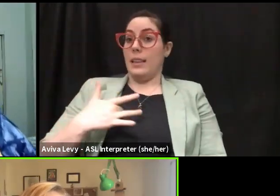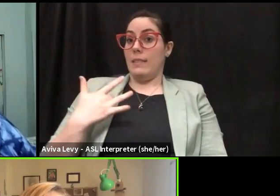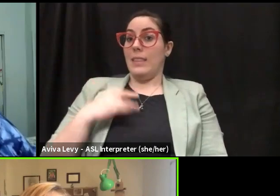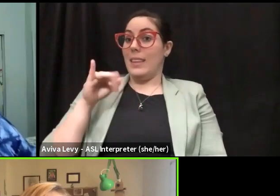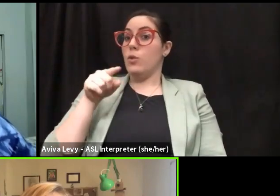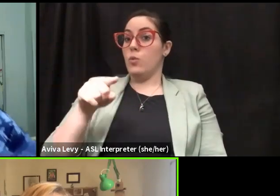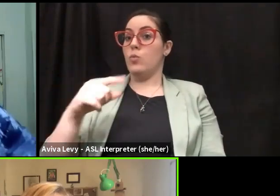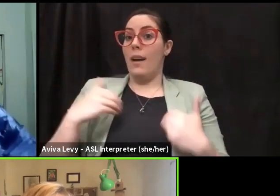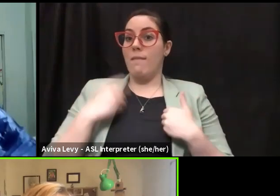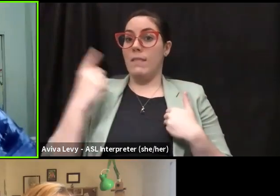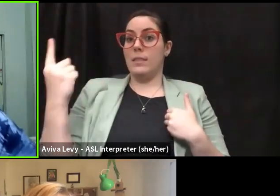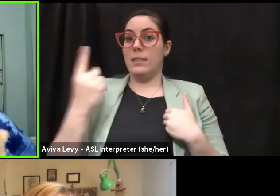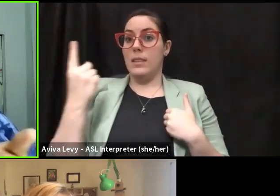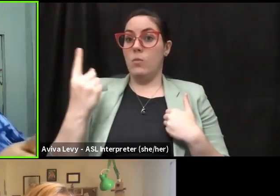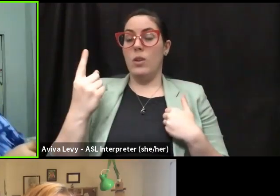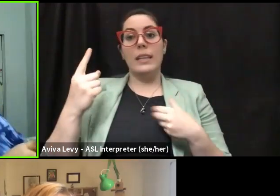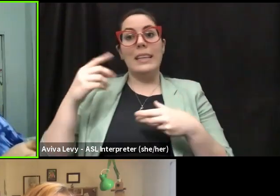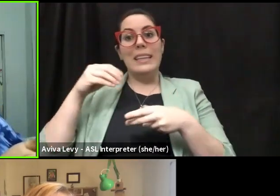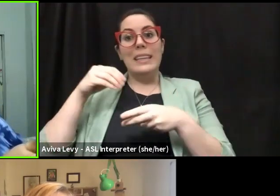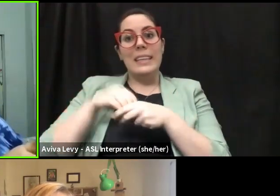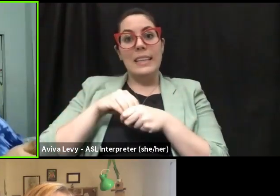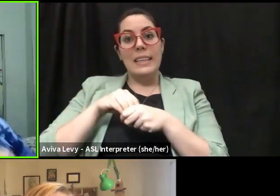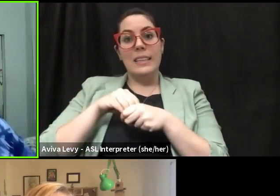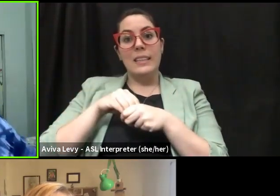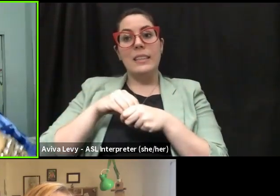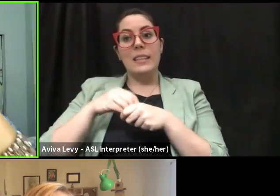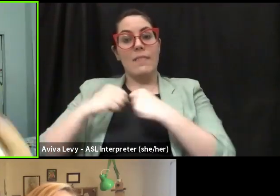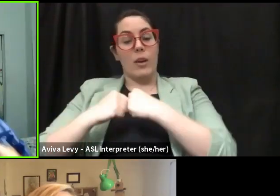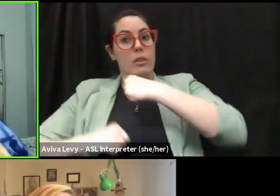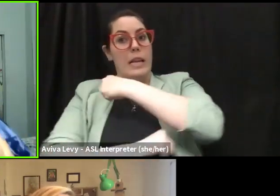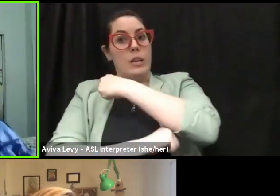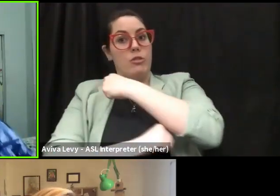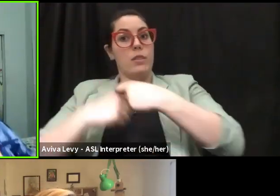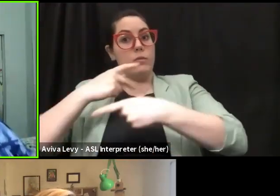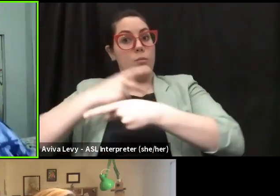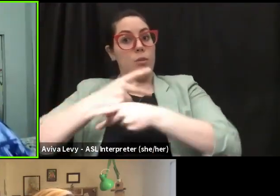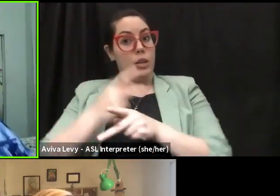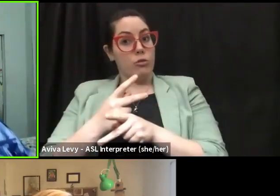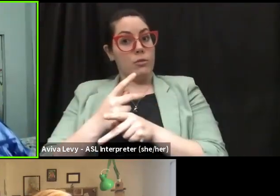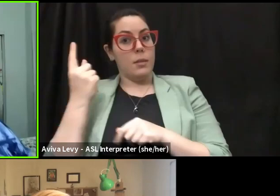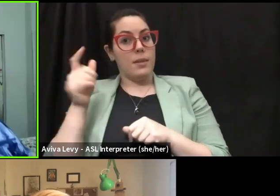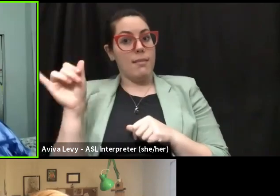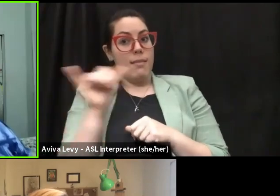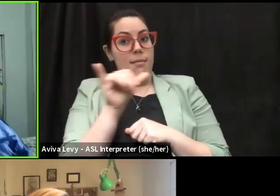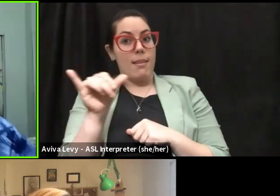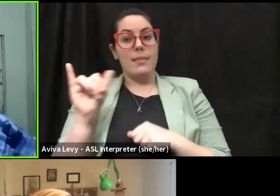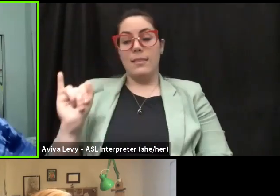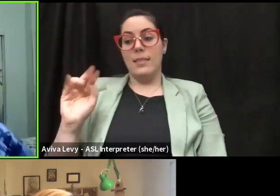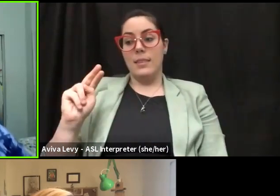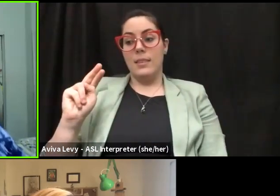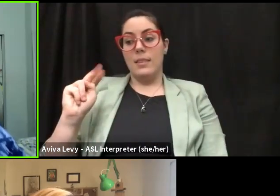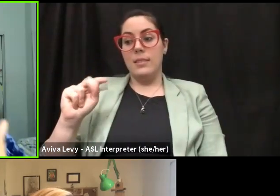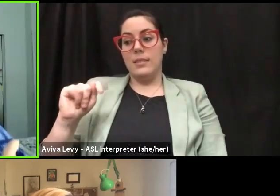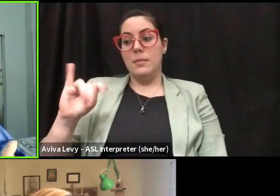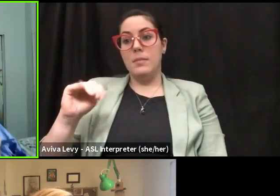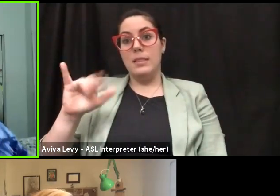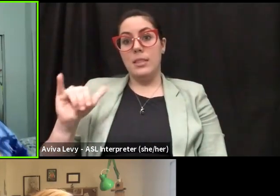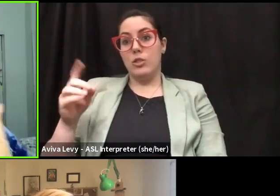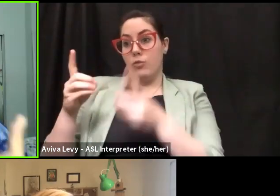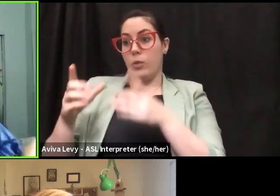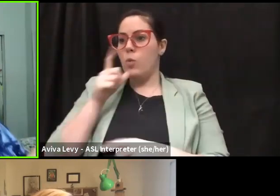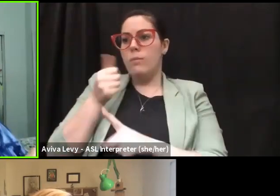have someone in the foundation of a production, something like an intimacy director who holds a